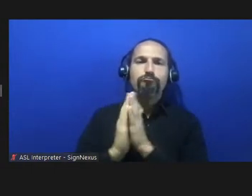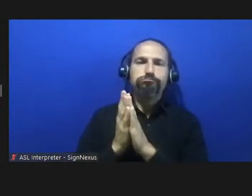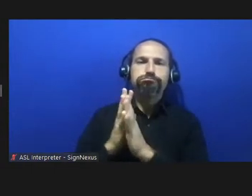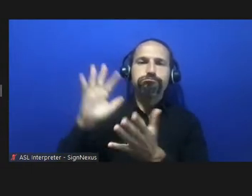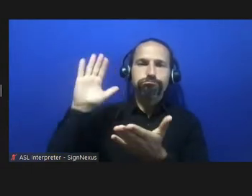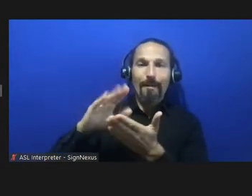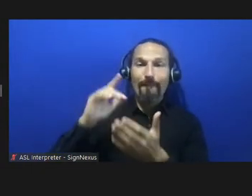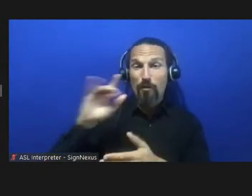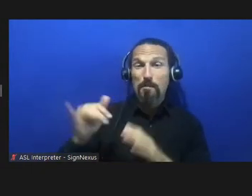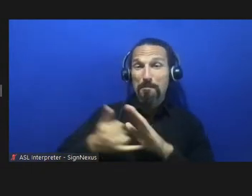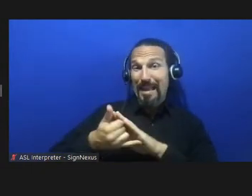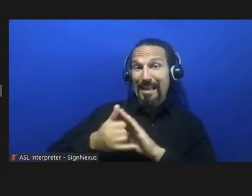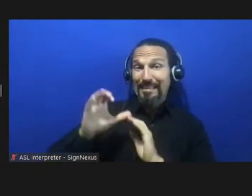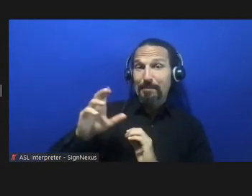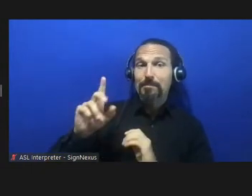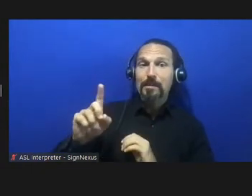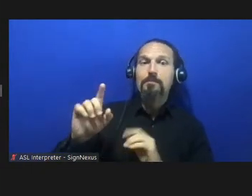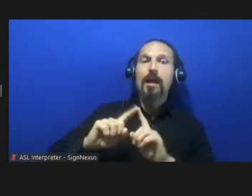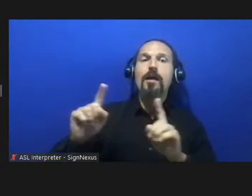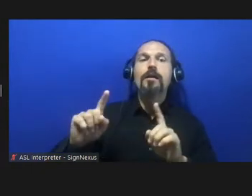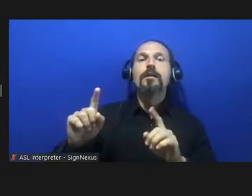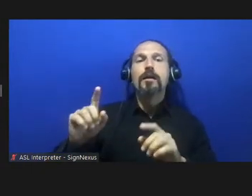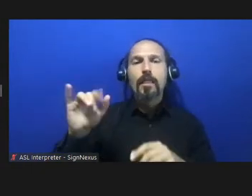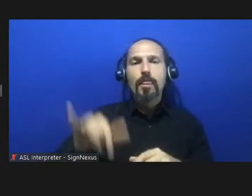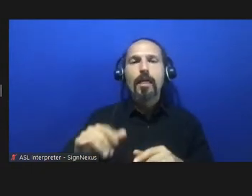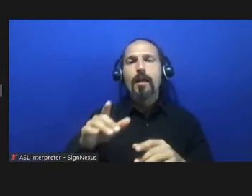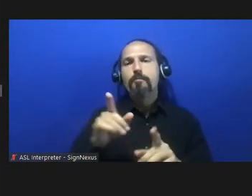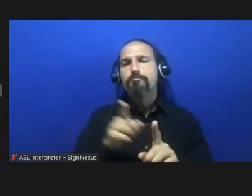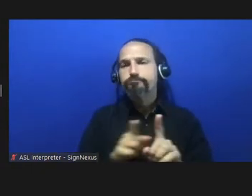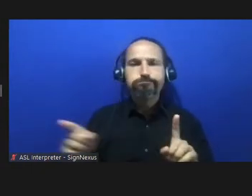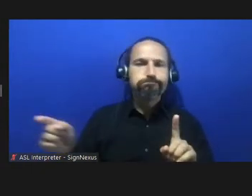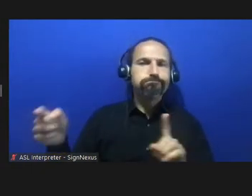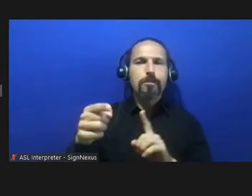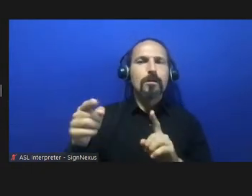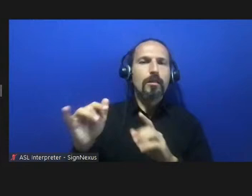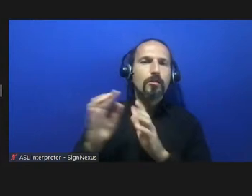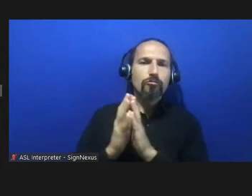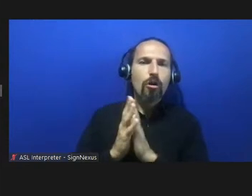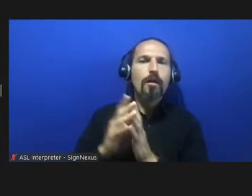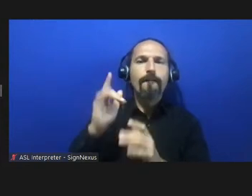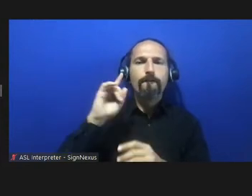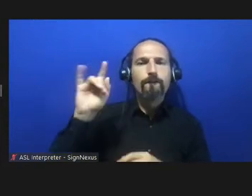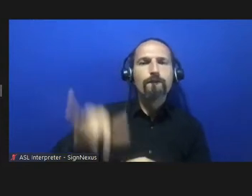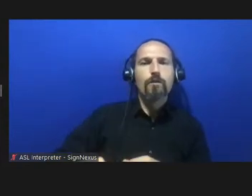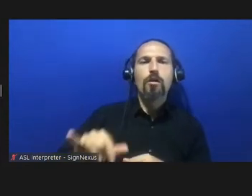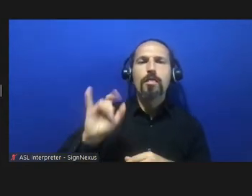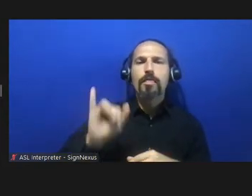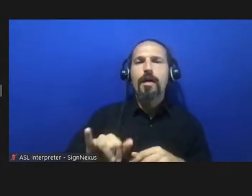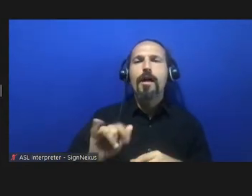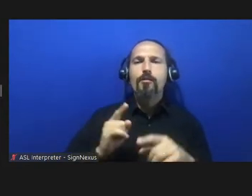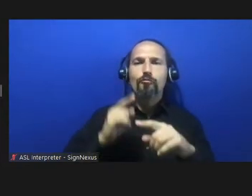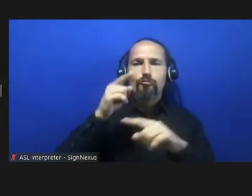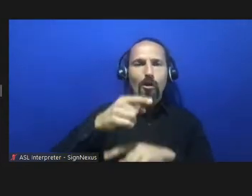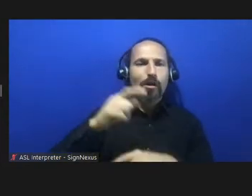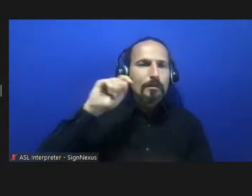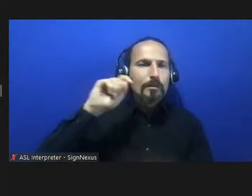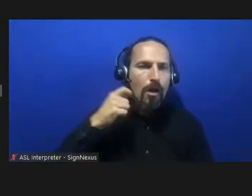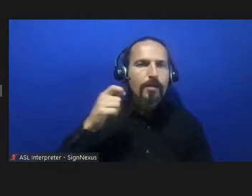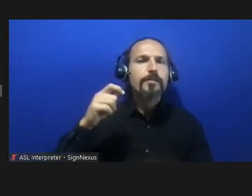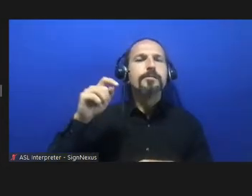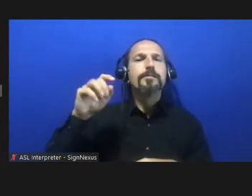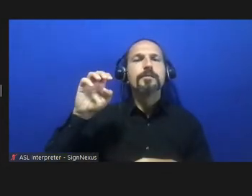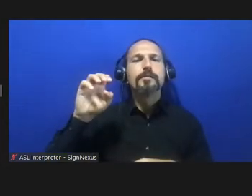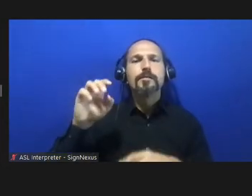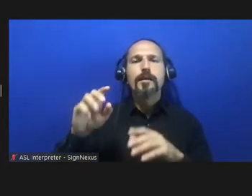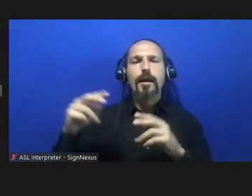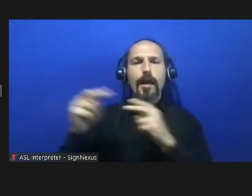but also lead to increased traffic diversions including increases along the cross bronx expressway and the staten island expressway